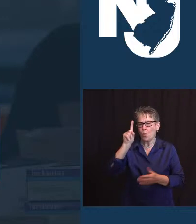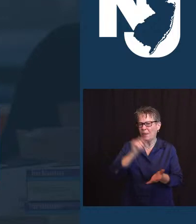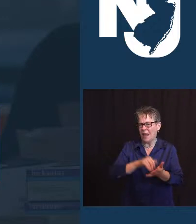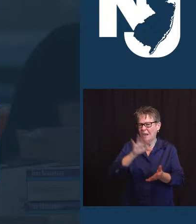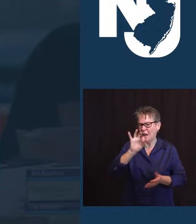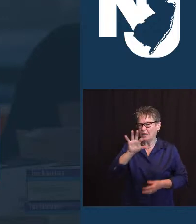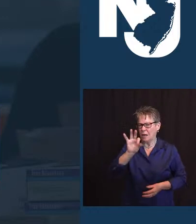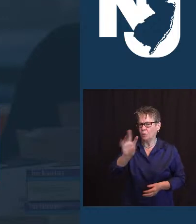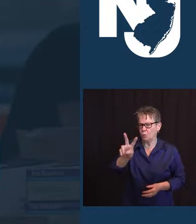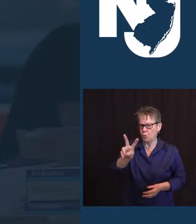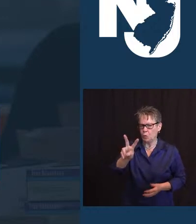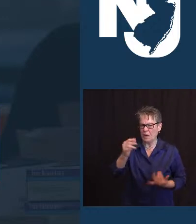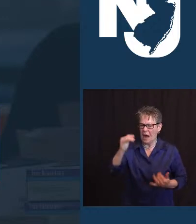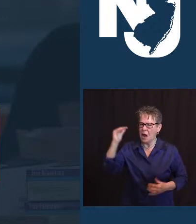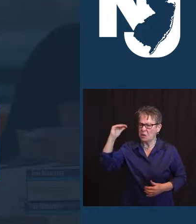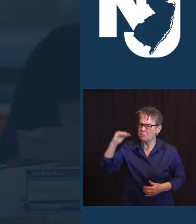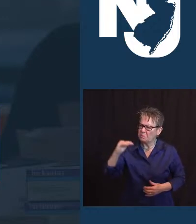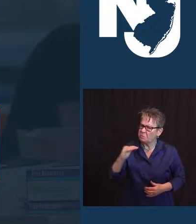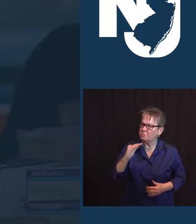of whom